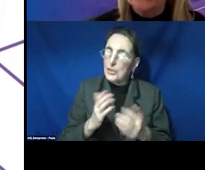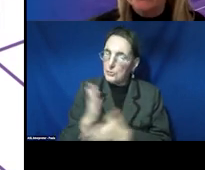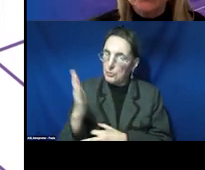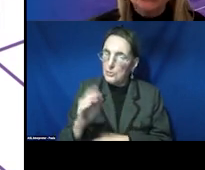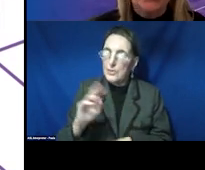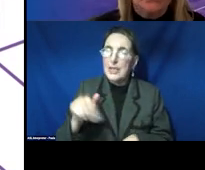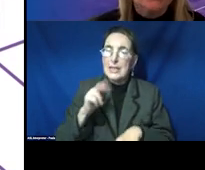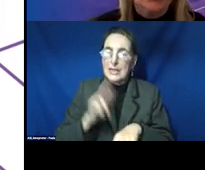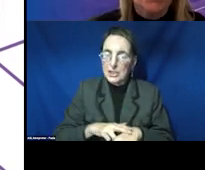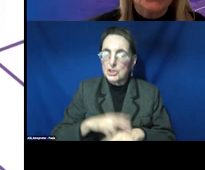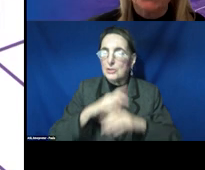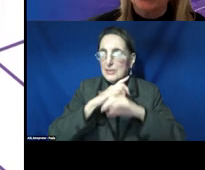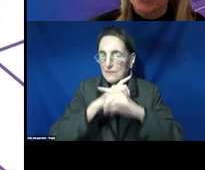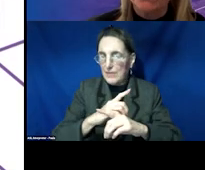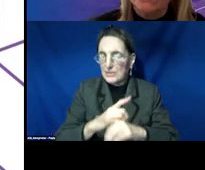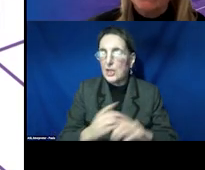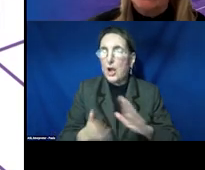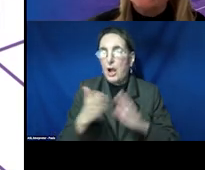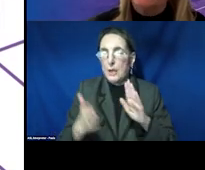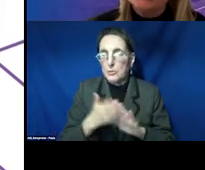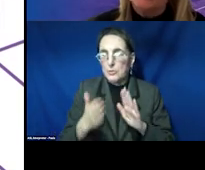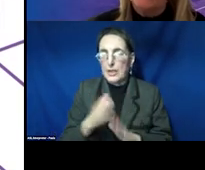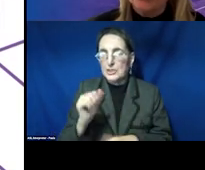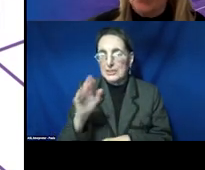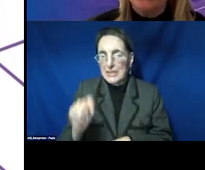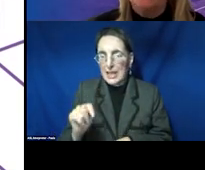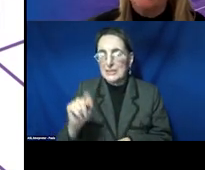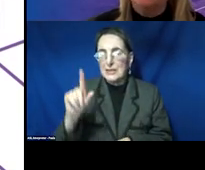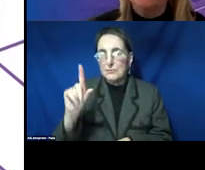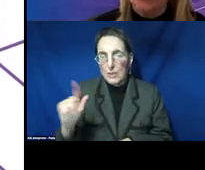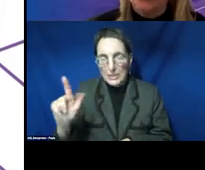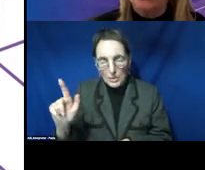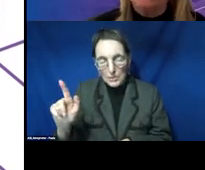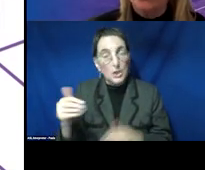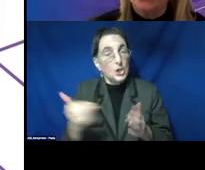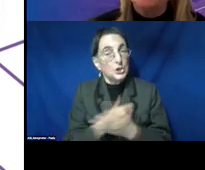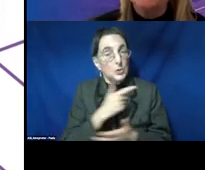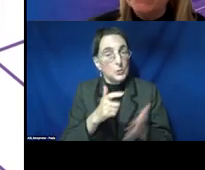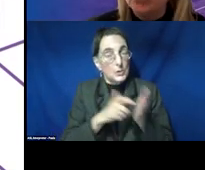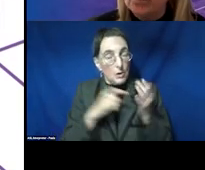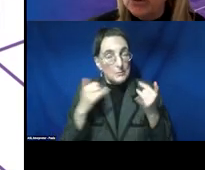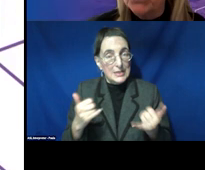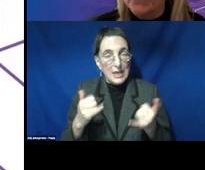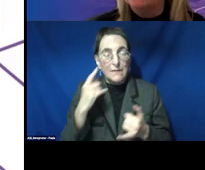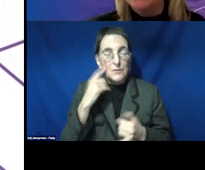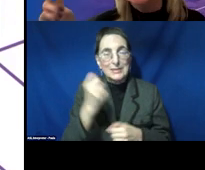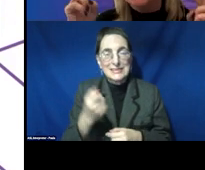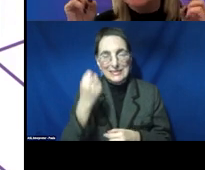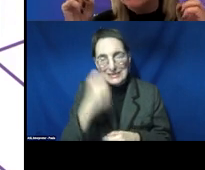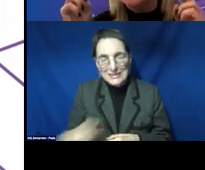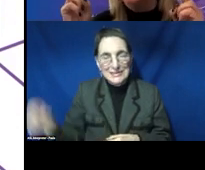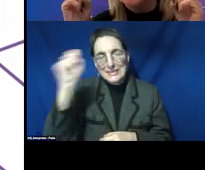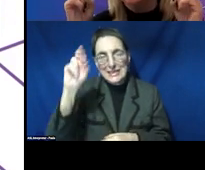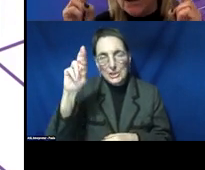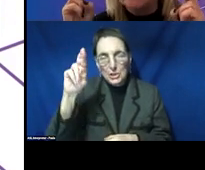Defense Authorization Act of 2021, is a new requirement for senior personnel. Actually,